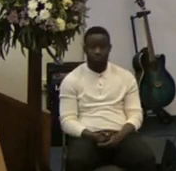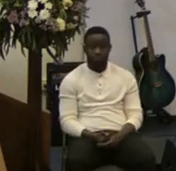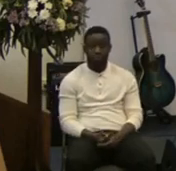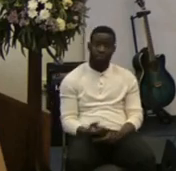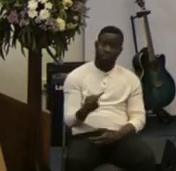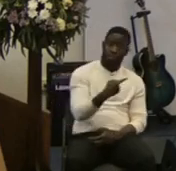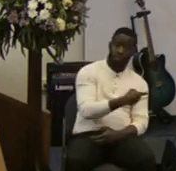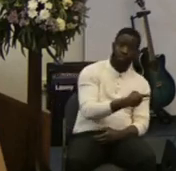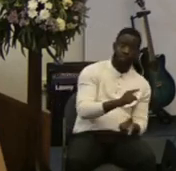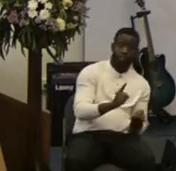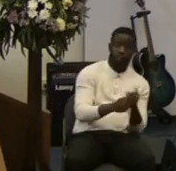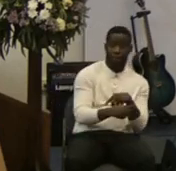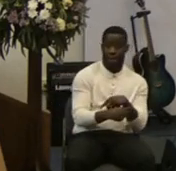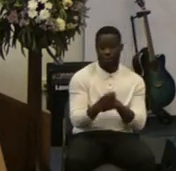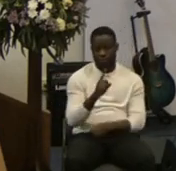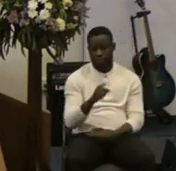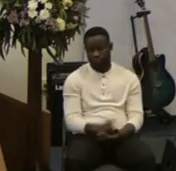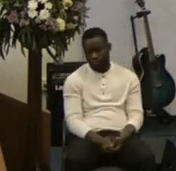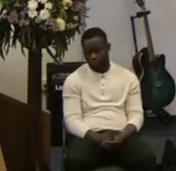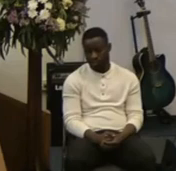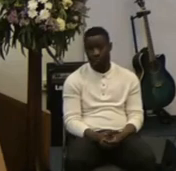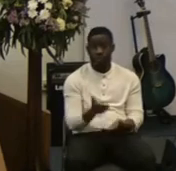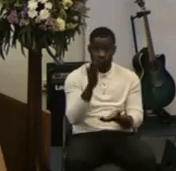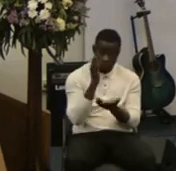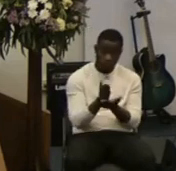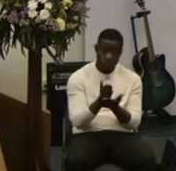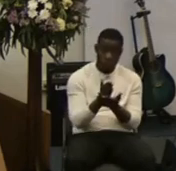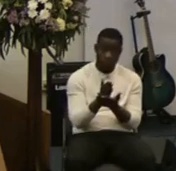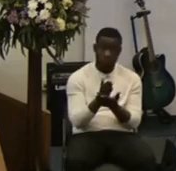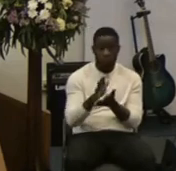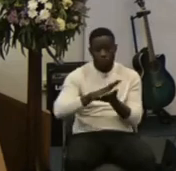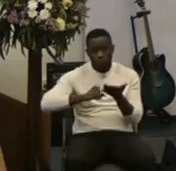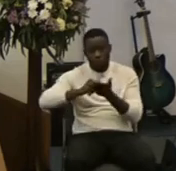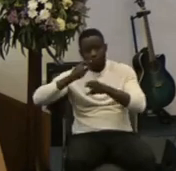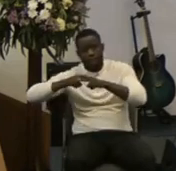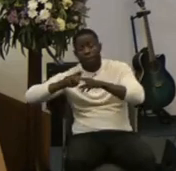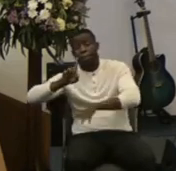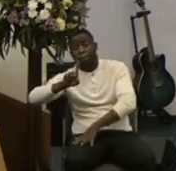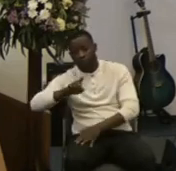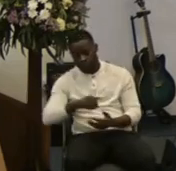To which Thomas Aquinas replied, "True, Holy Father,